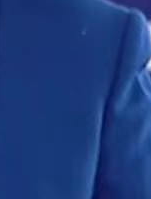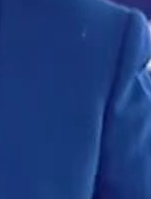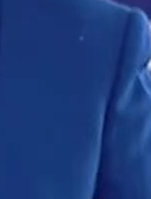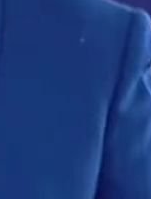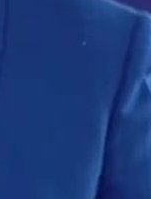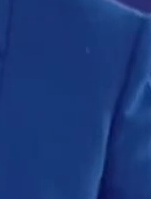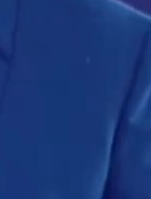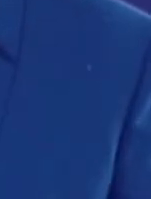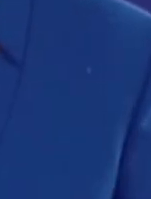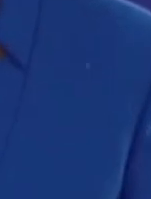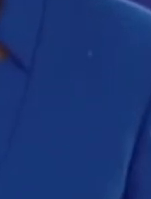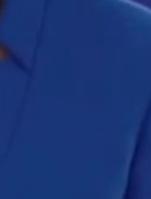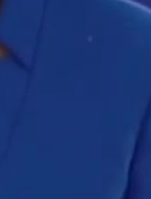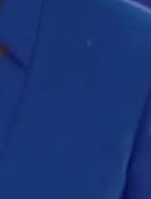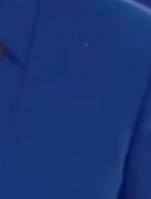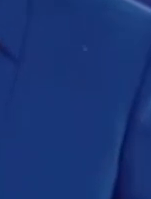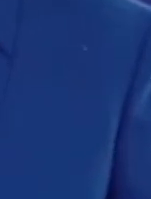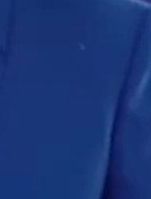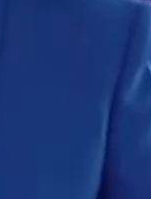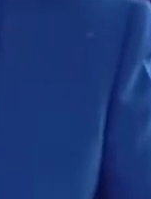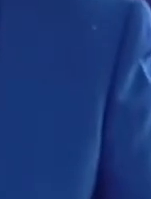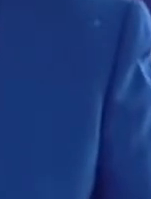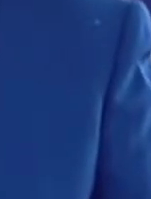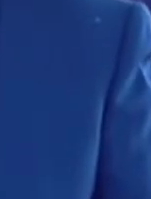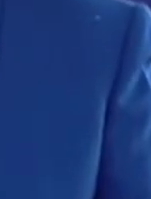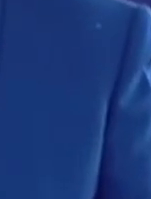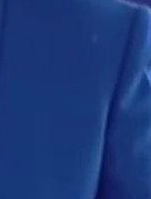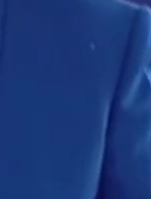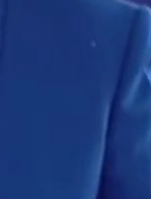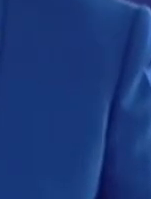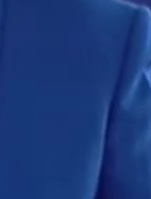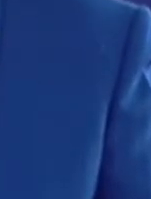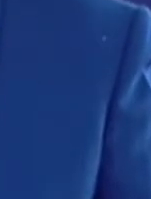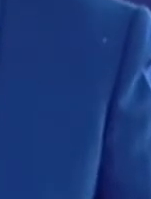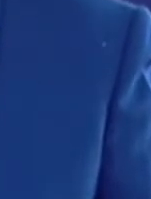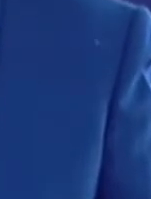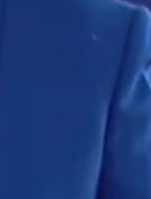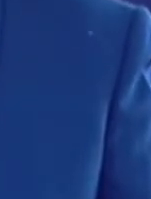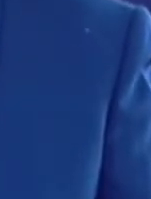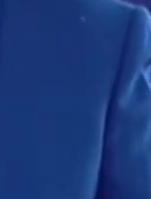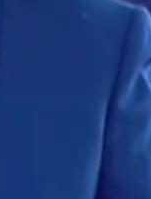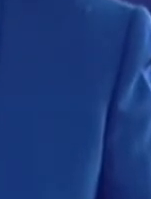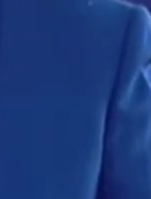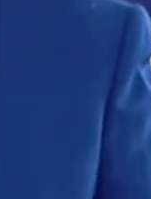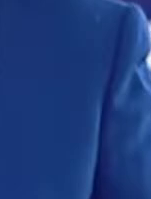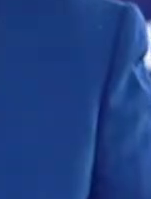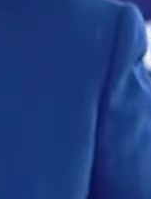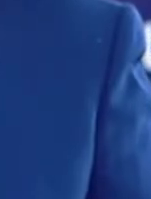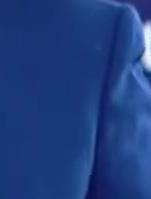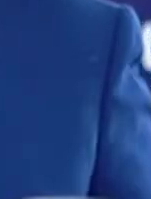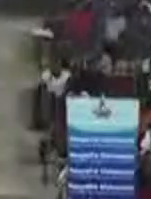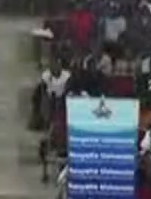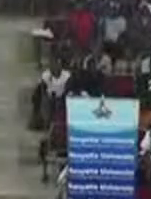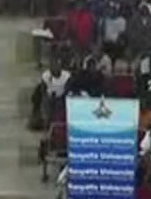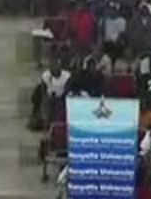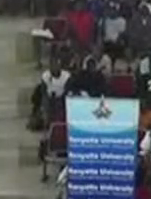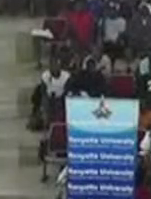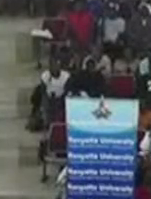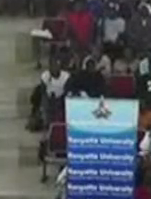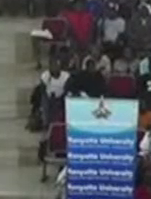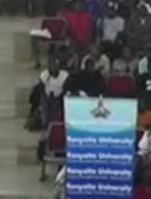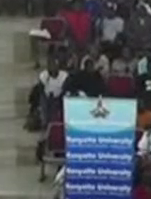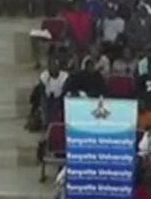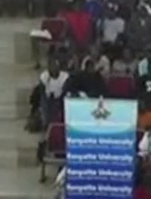guests, and our dear students, and ladies and gentlemen, good morning again.